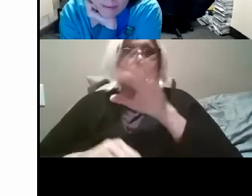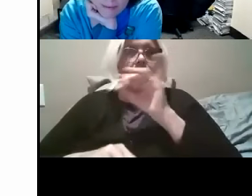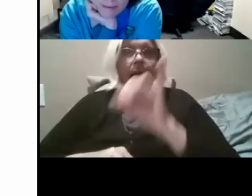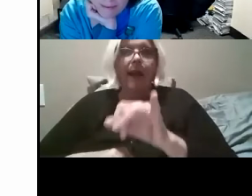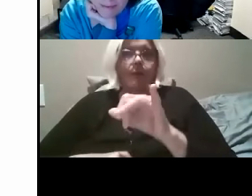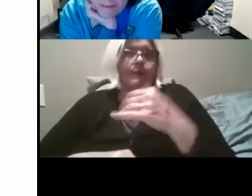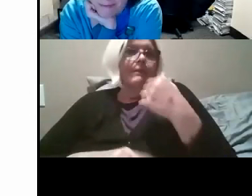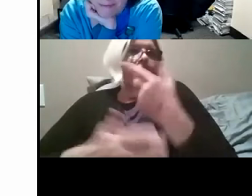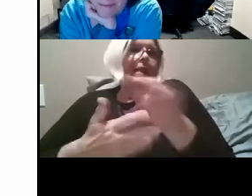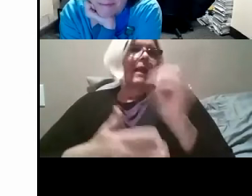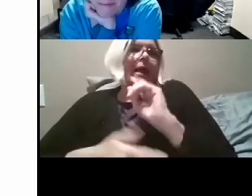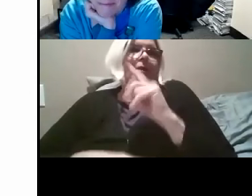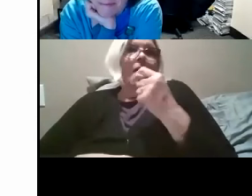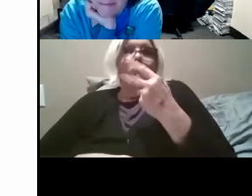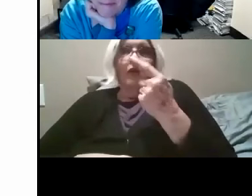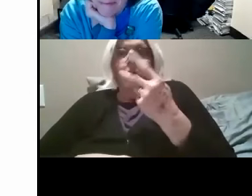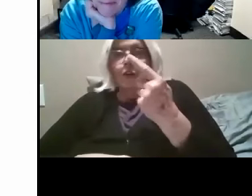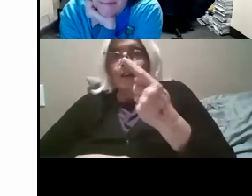vaccine.